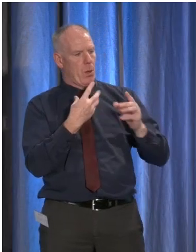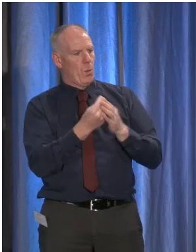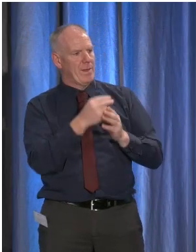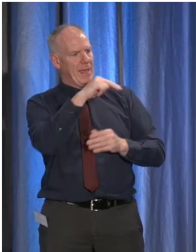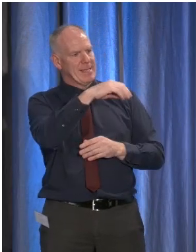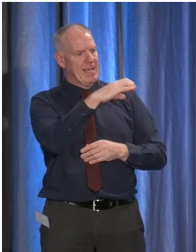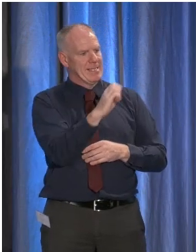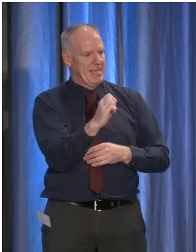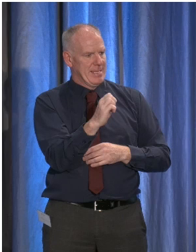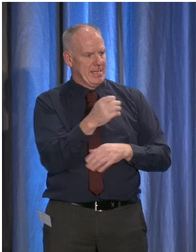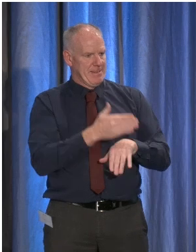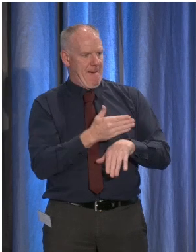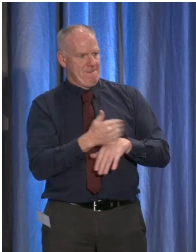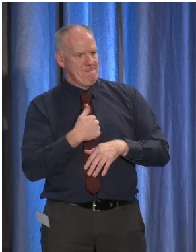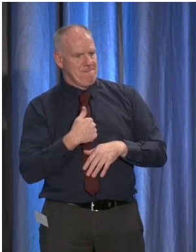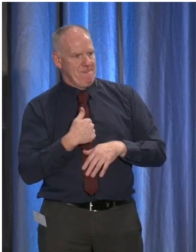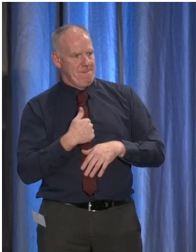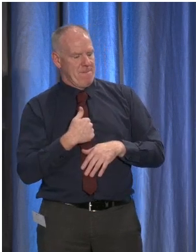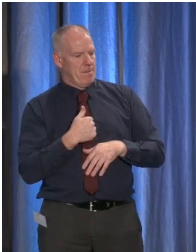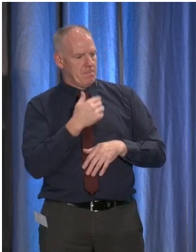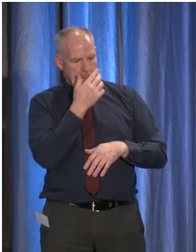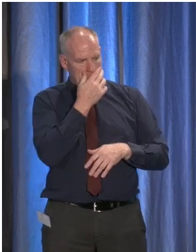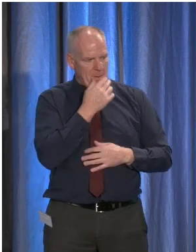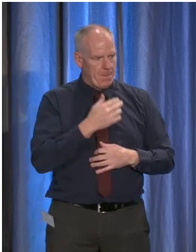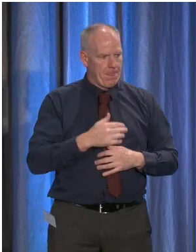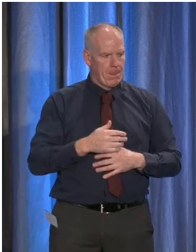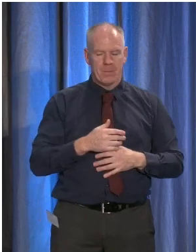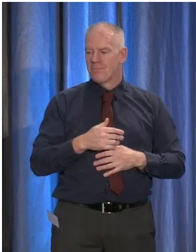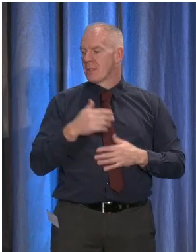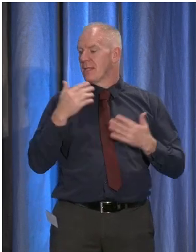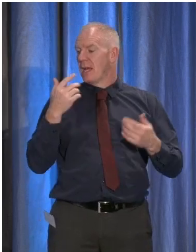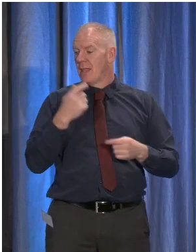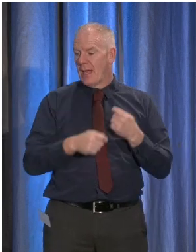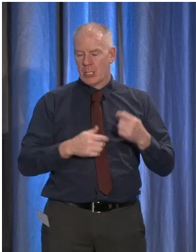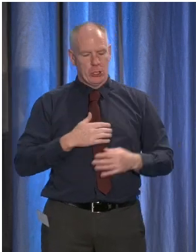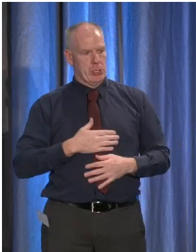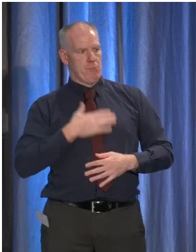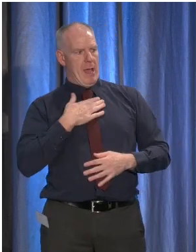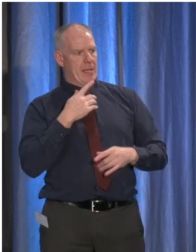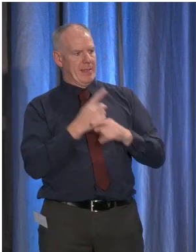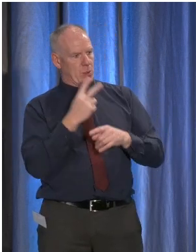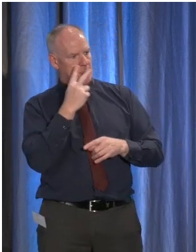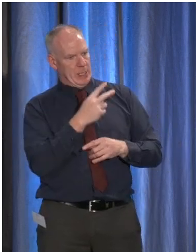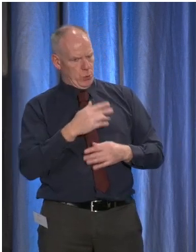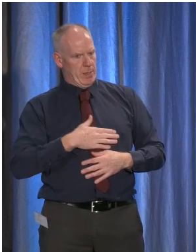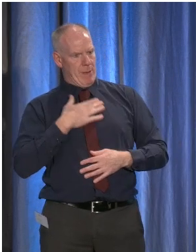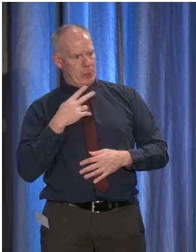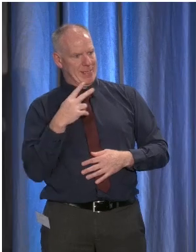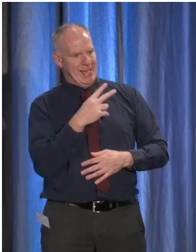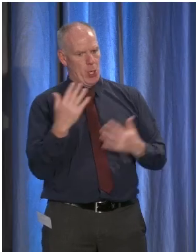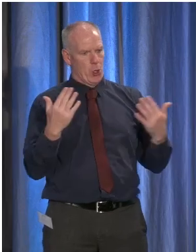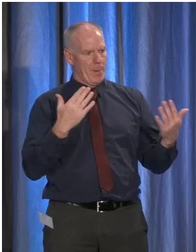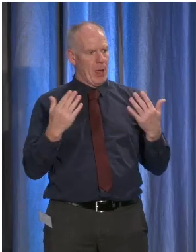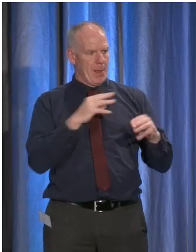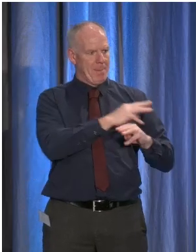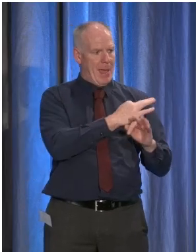the NCSE's frontline services. And there may be a surprise in this for you when you compare it